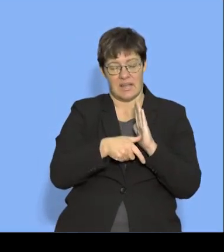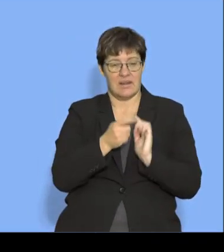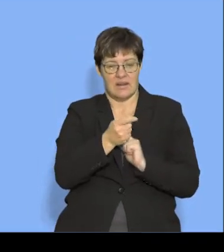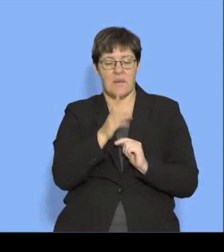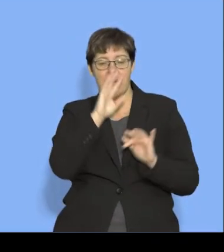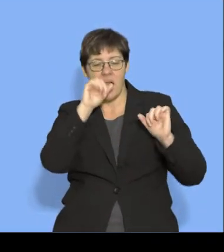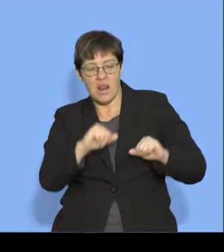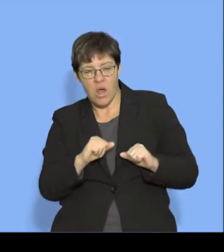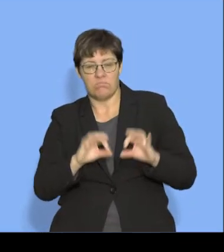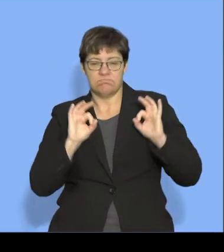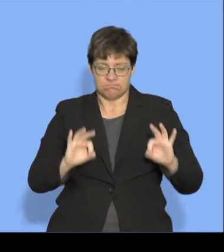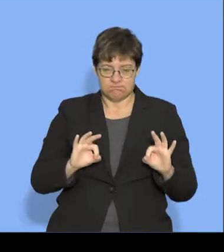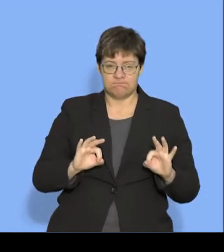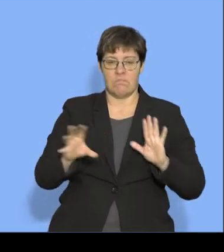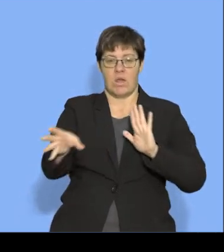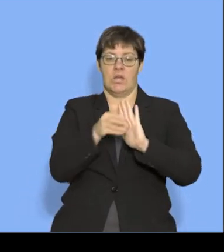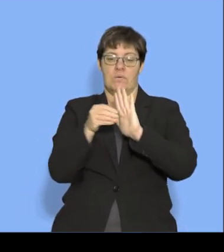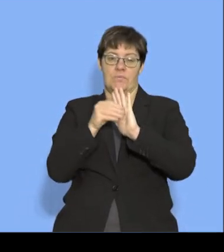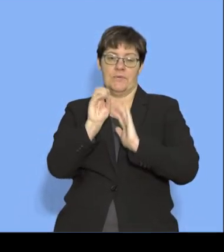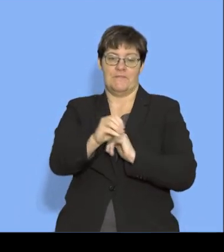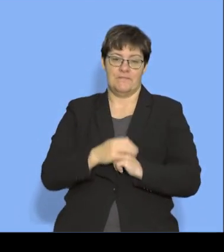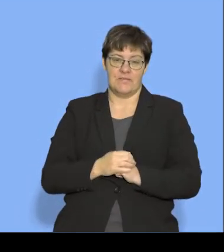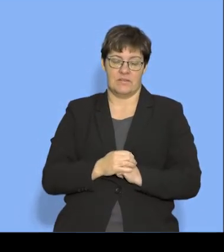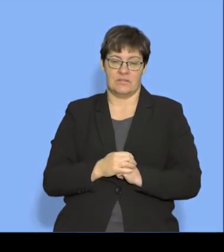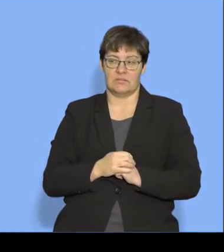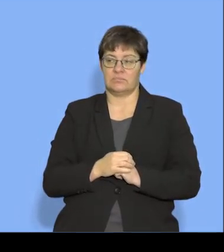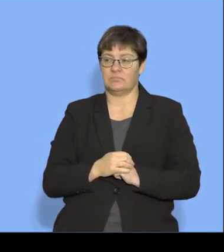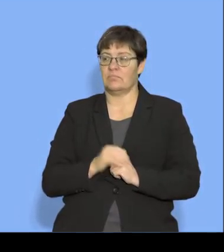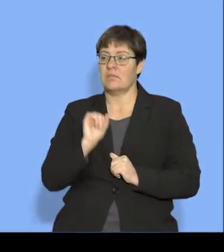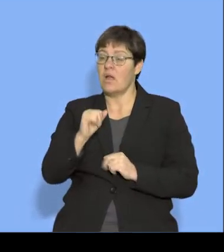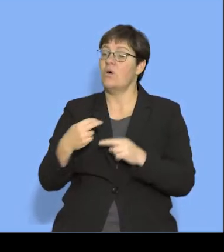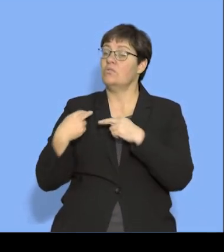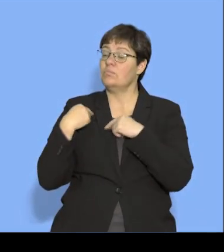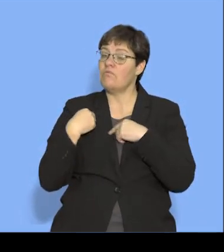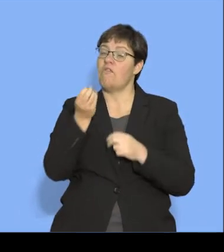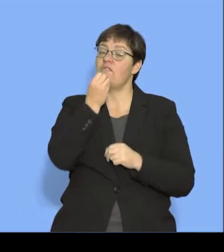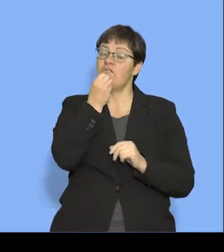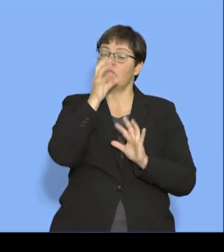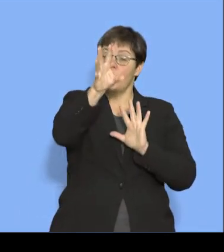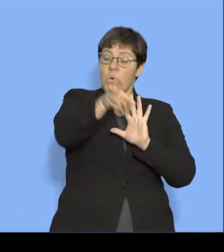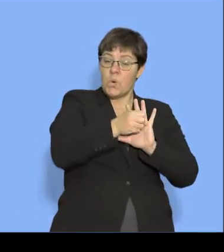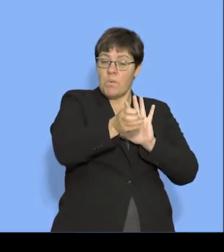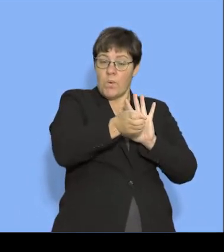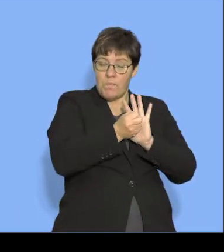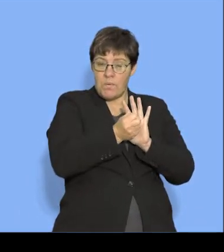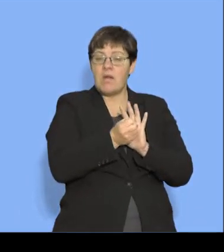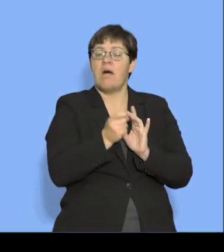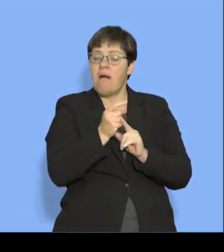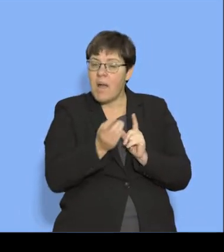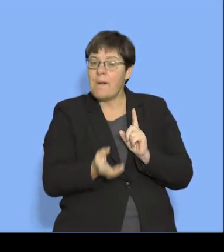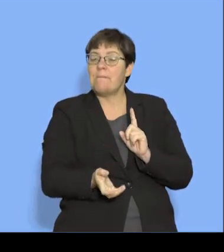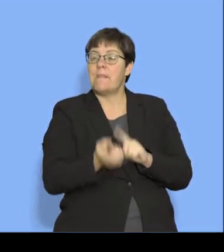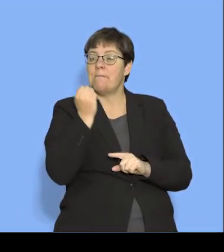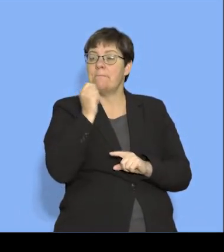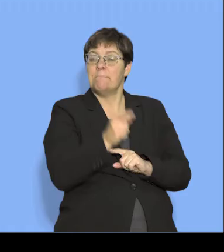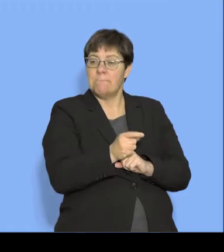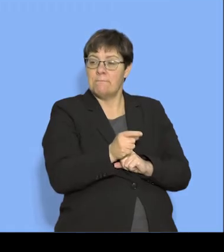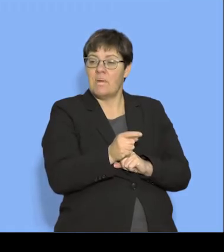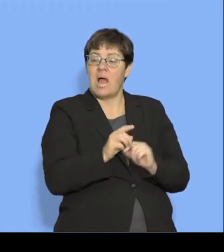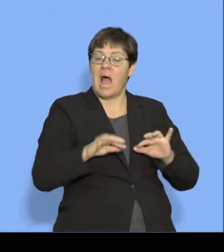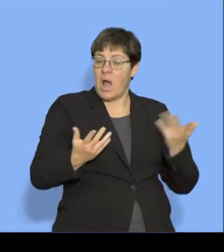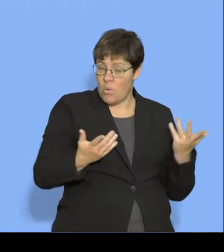allowing for efficient absorption. The villi that are responsible for nutrient absorption are adapted for